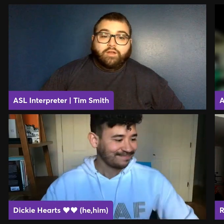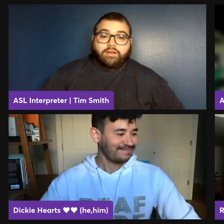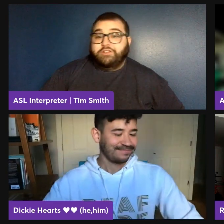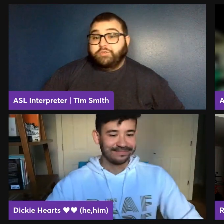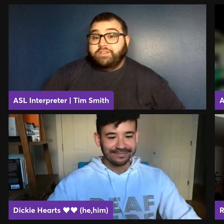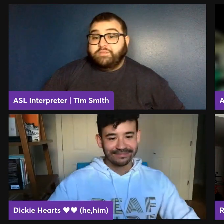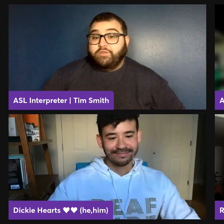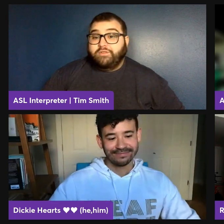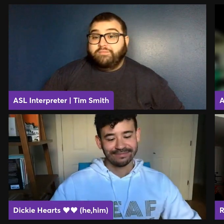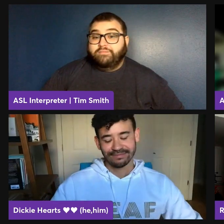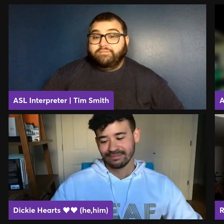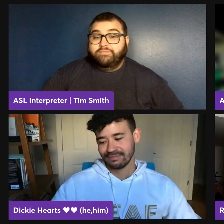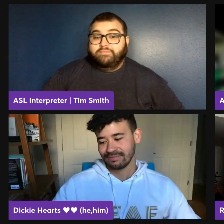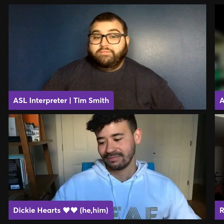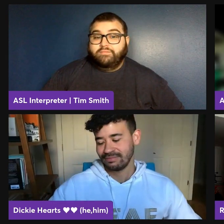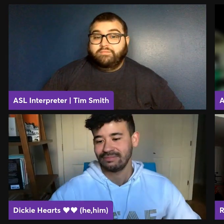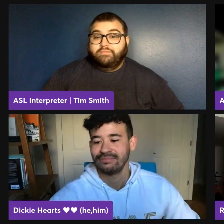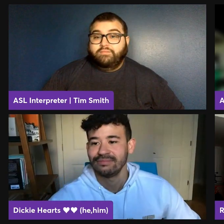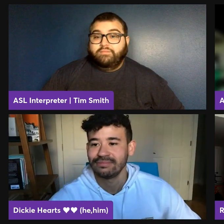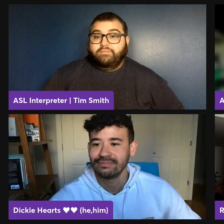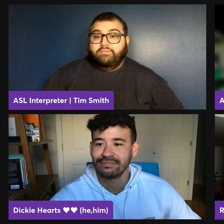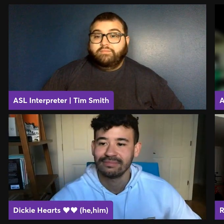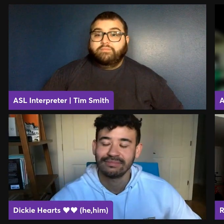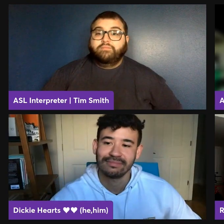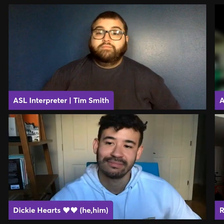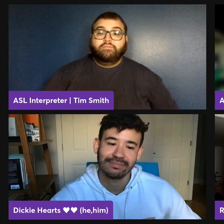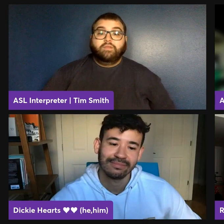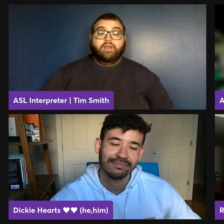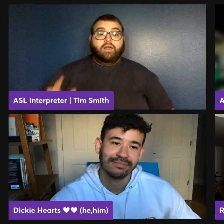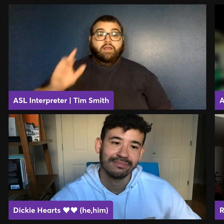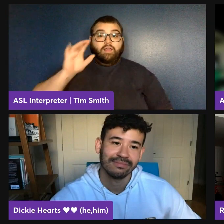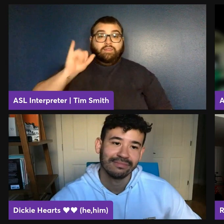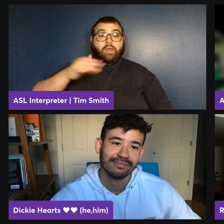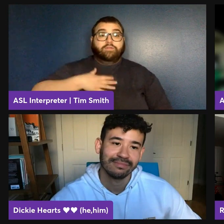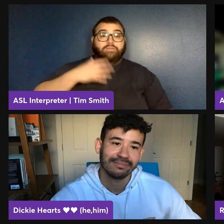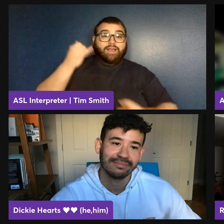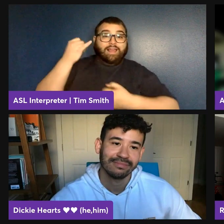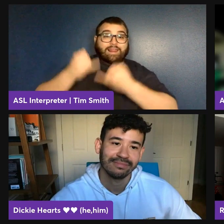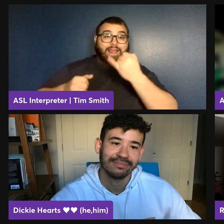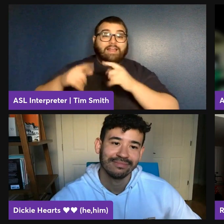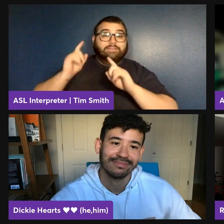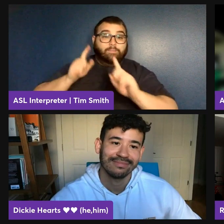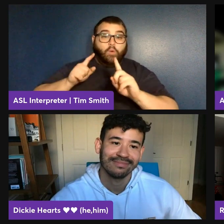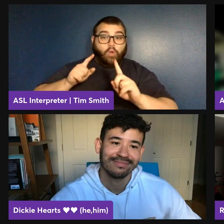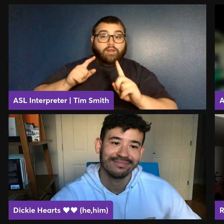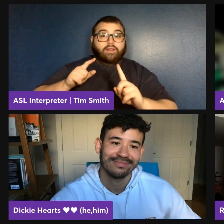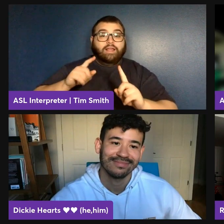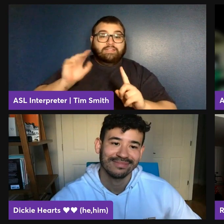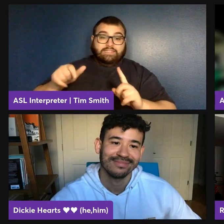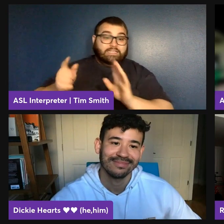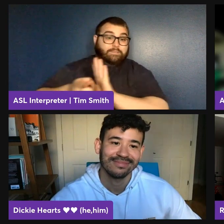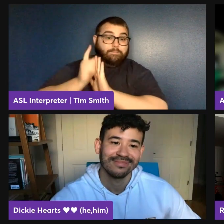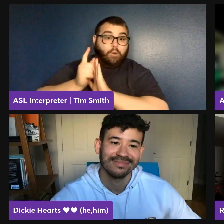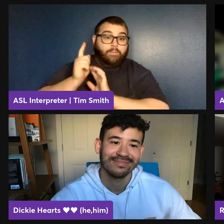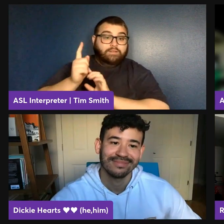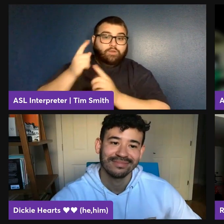been working on, and I just want to see more of them. Yeah, that was, I think, my last point. These watershed moments we've been